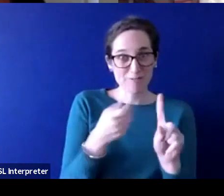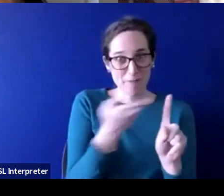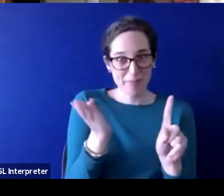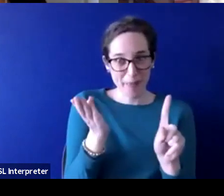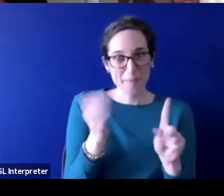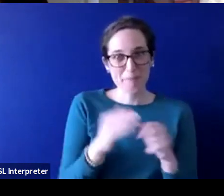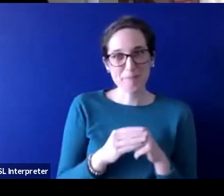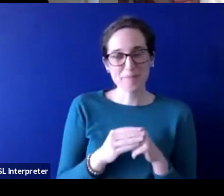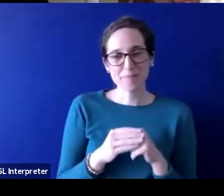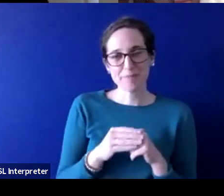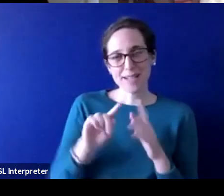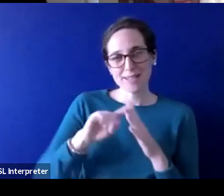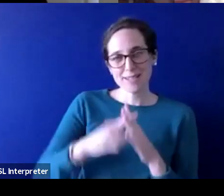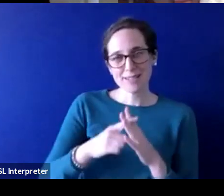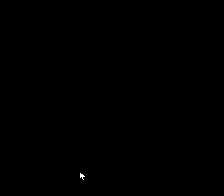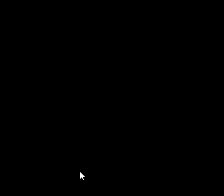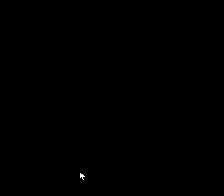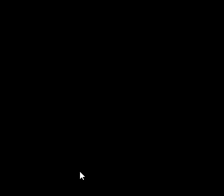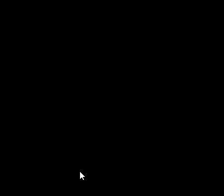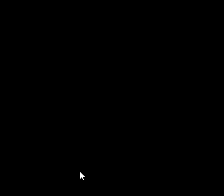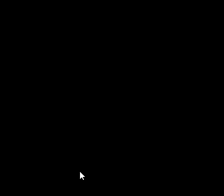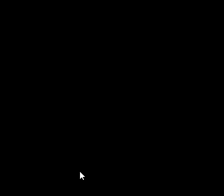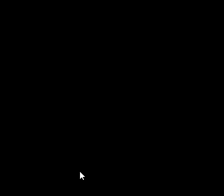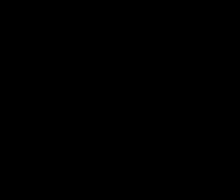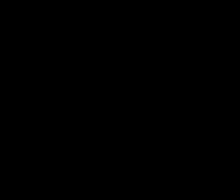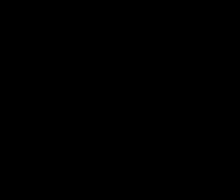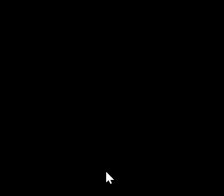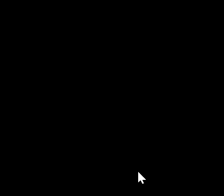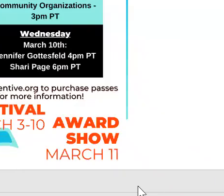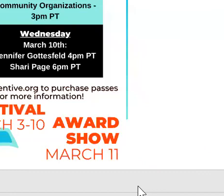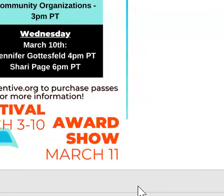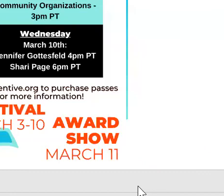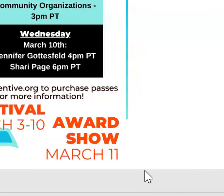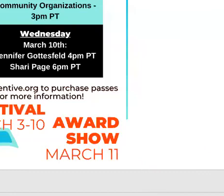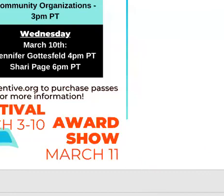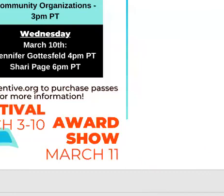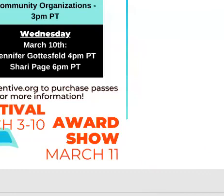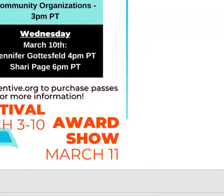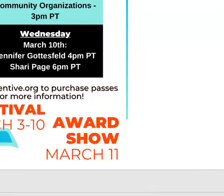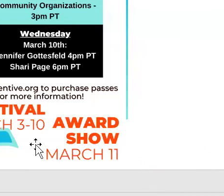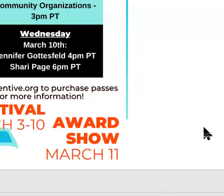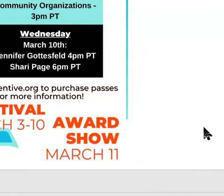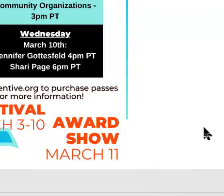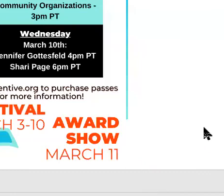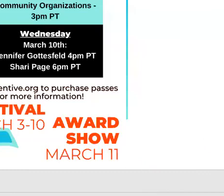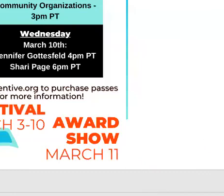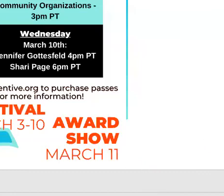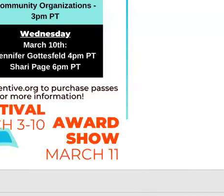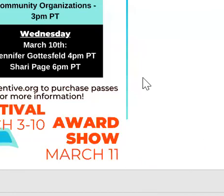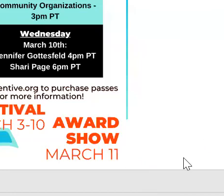it's starting March 3rd, is that right? March 3rd, I'm just gonna share my screen here real quick.